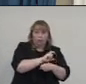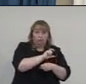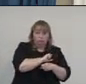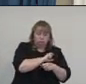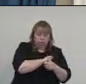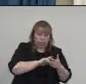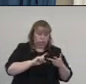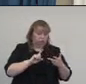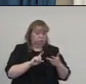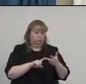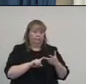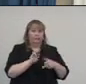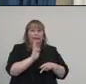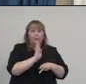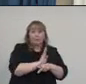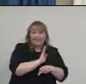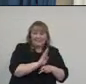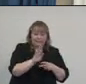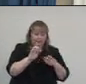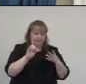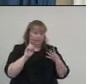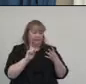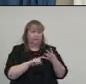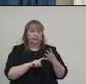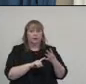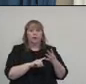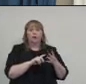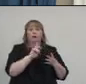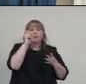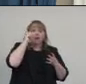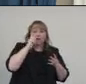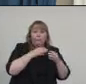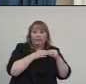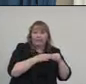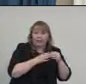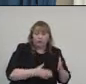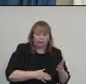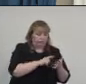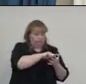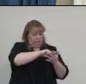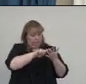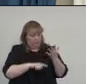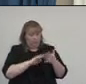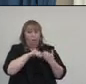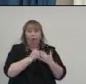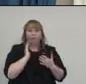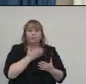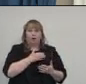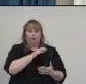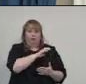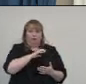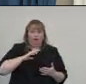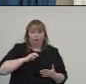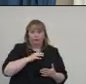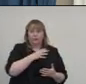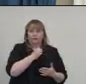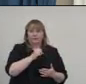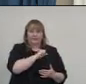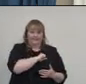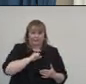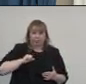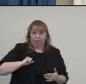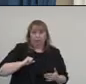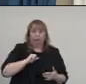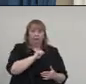an appropriate occupancy level and safe distancing things. The same thing with the Cosmetology Board is going to have, it's not going to be business